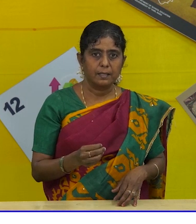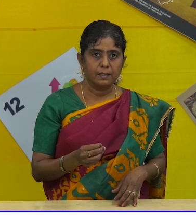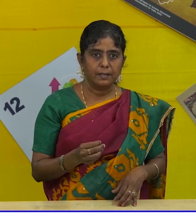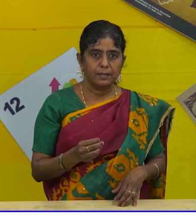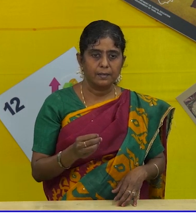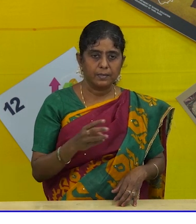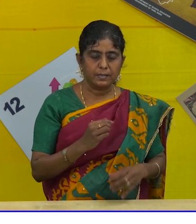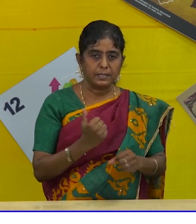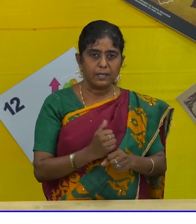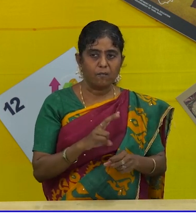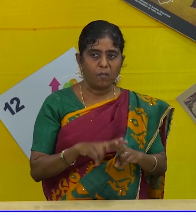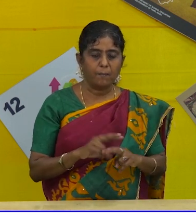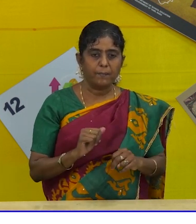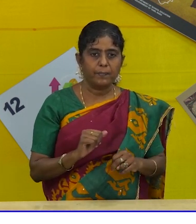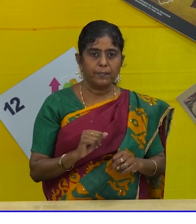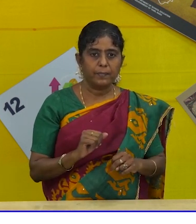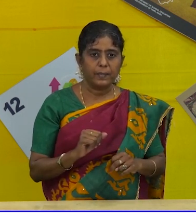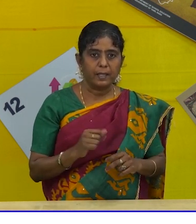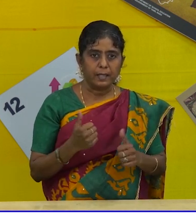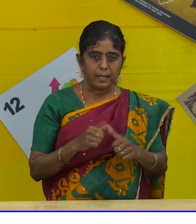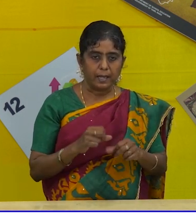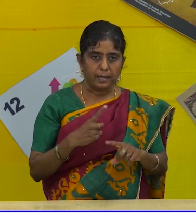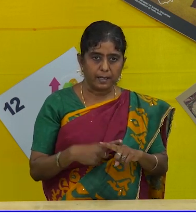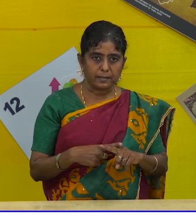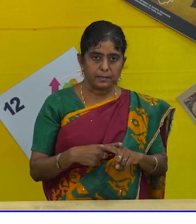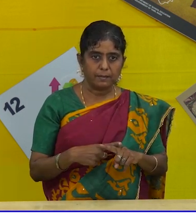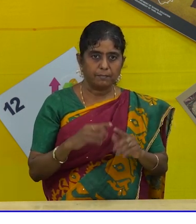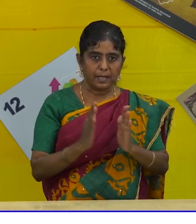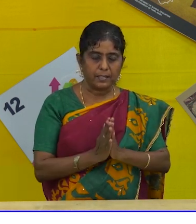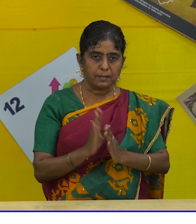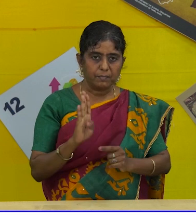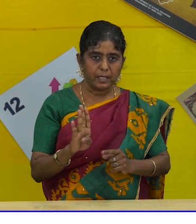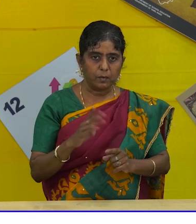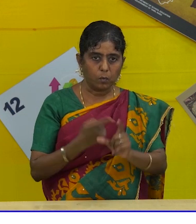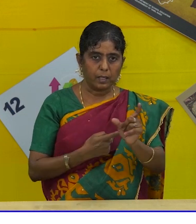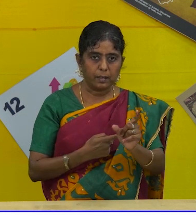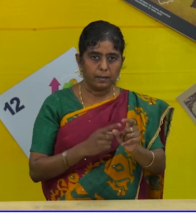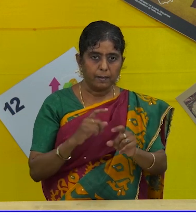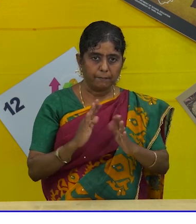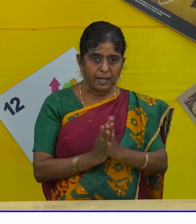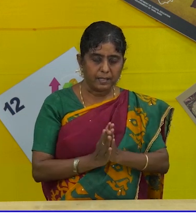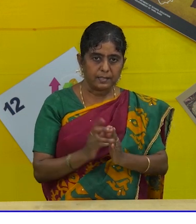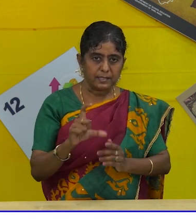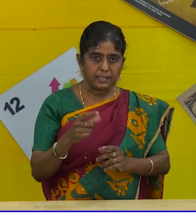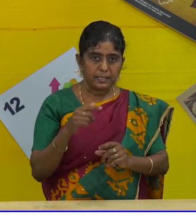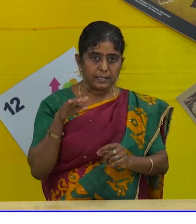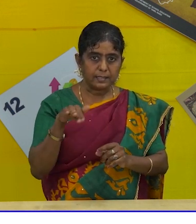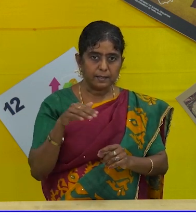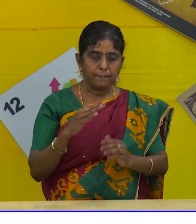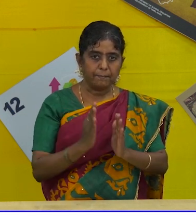variables. Shall we see the general form? It should be ax plus by plus